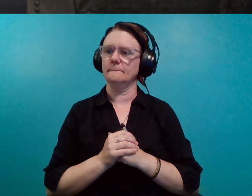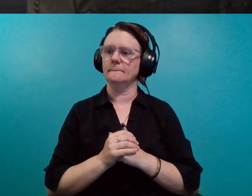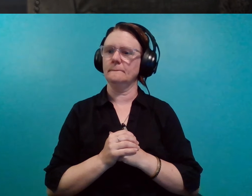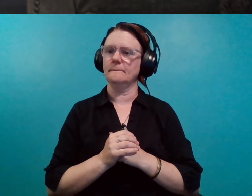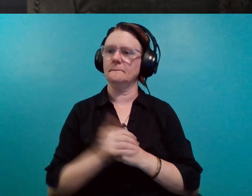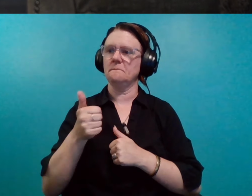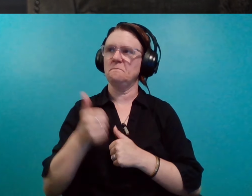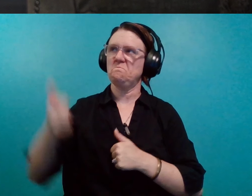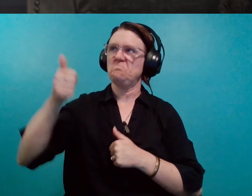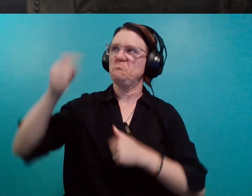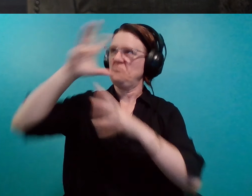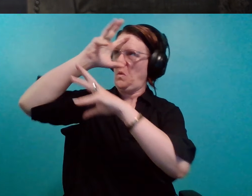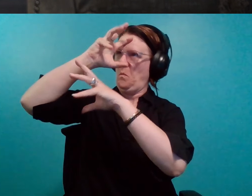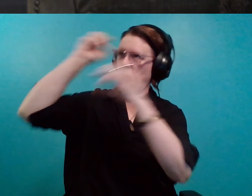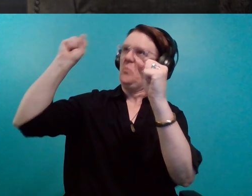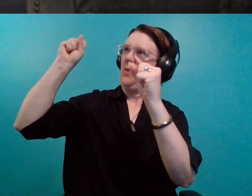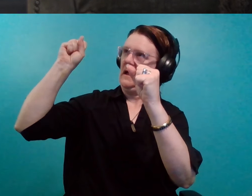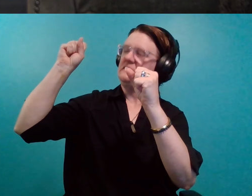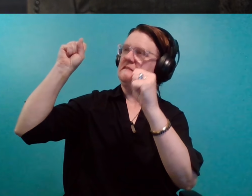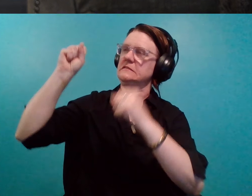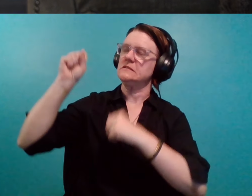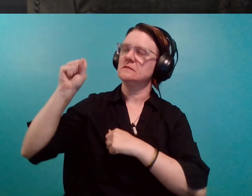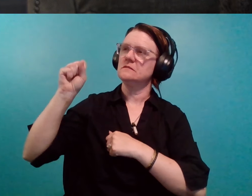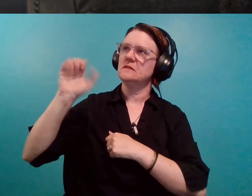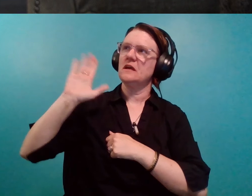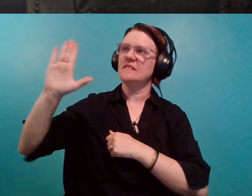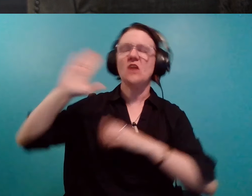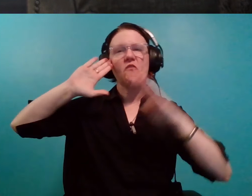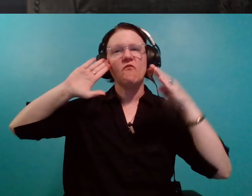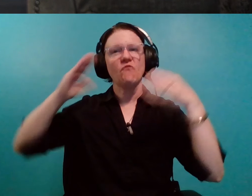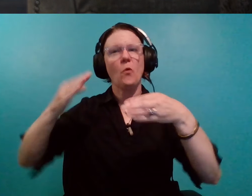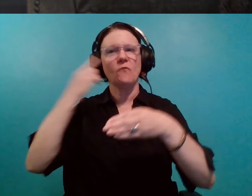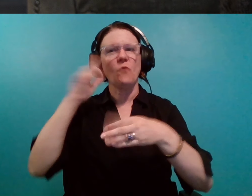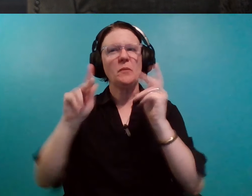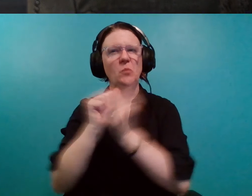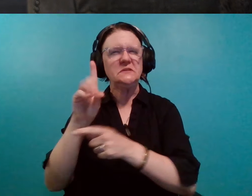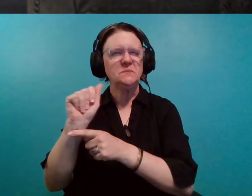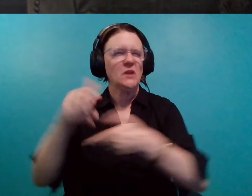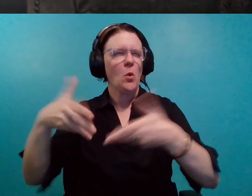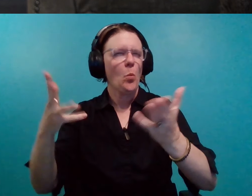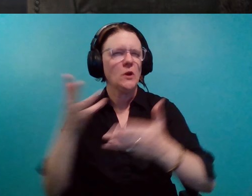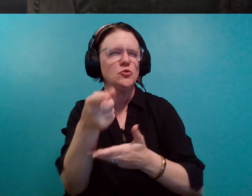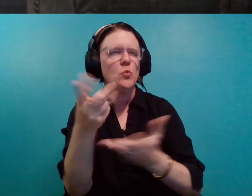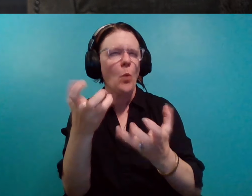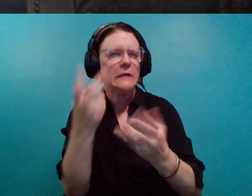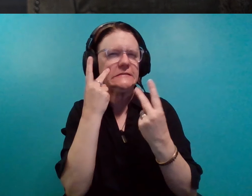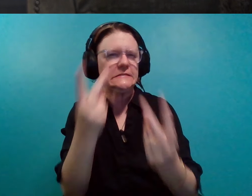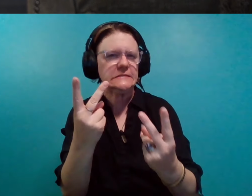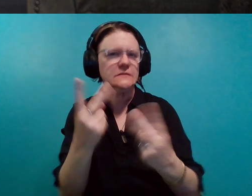next commander-in-chief and their administration should focus on as it relates to people with